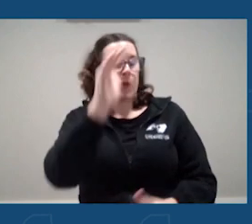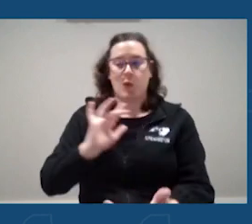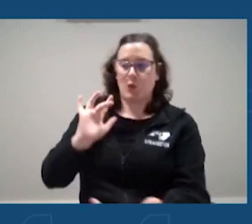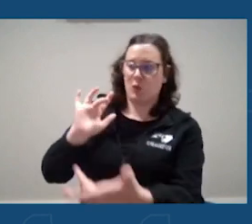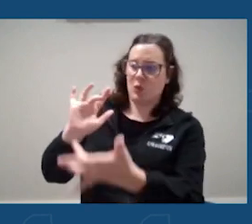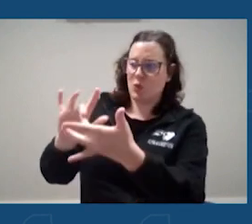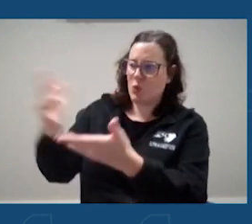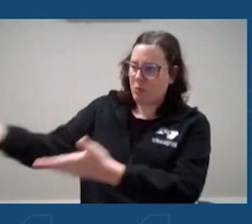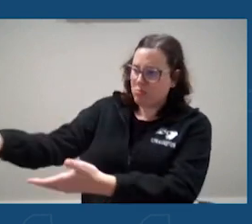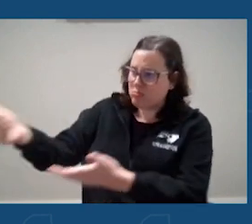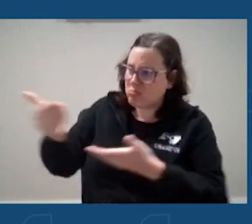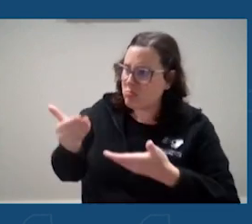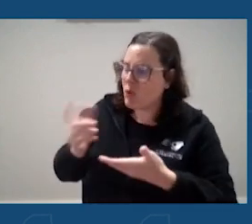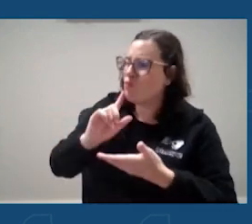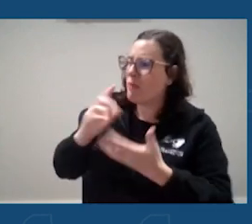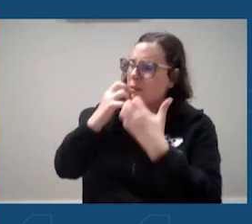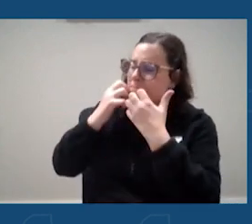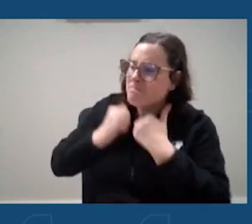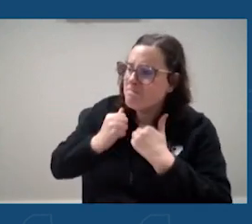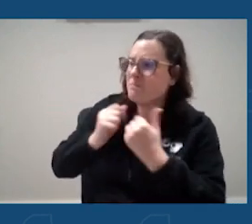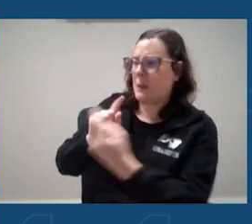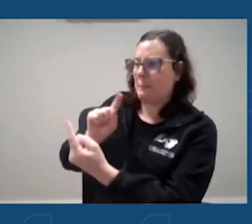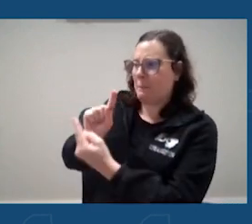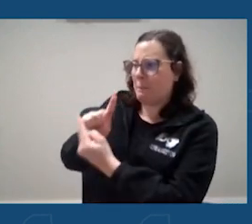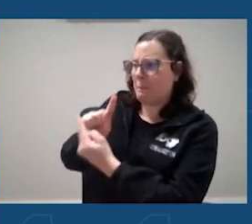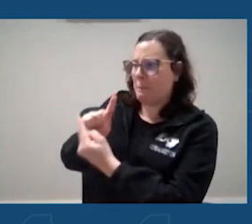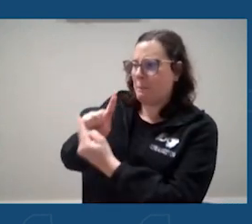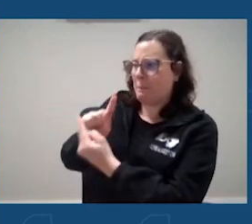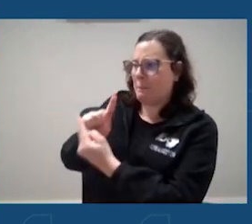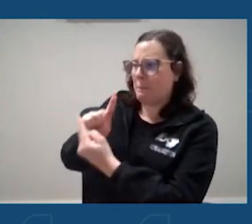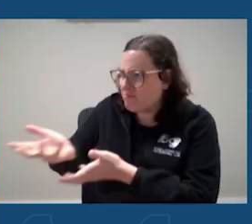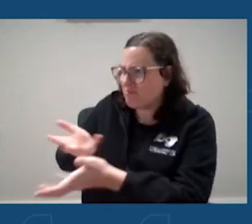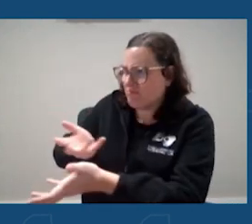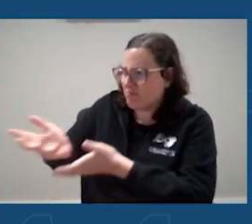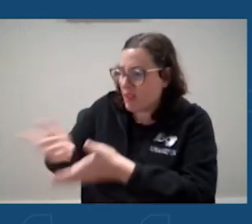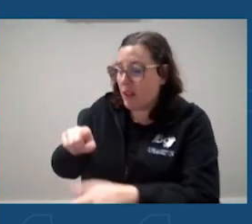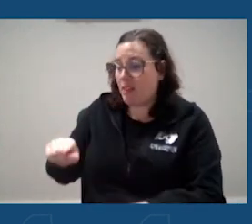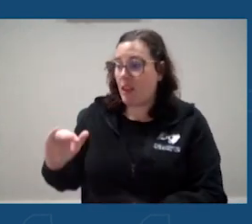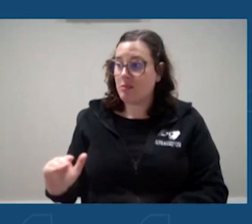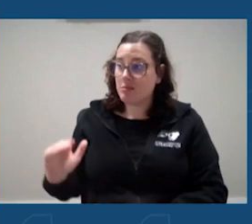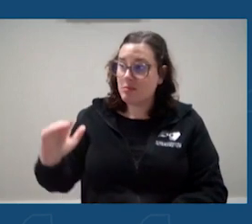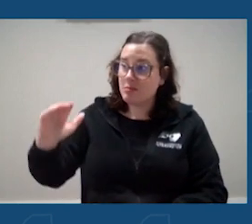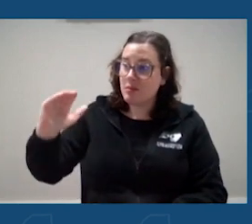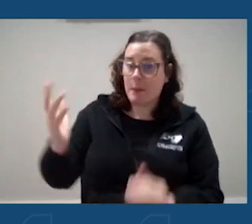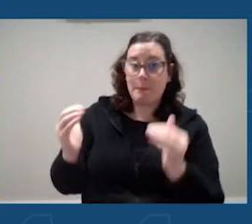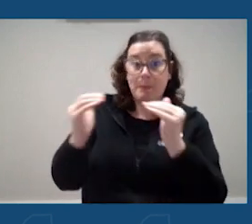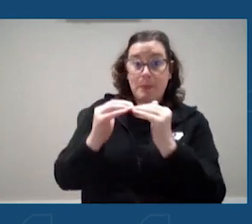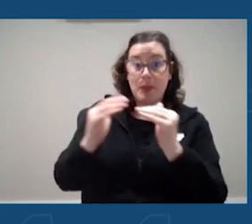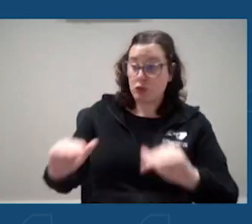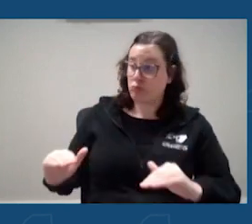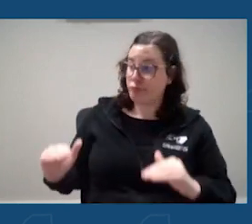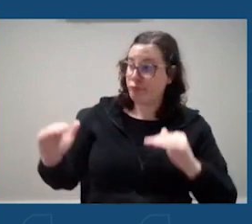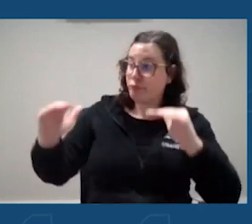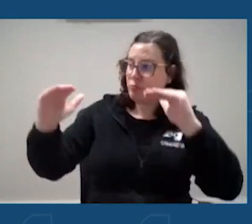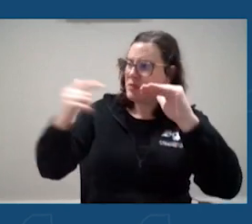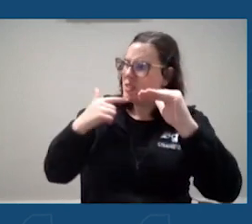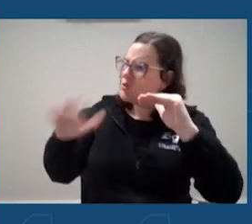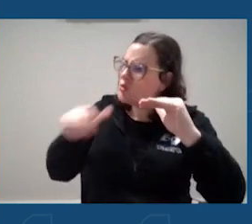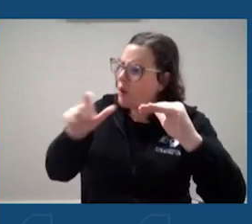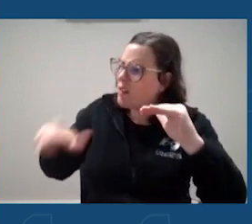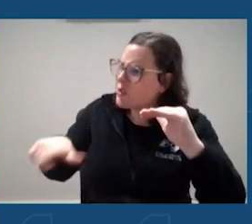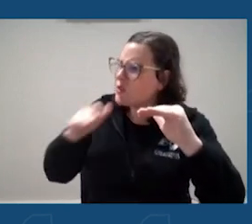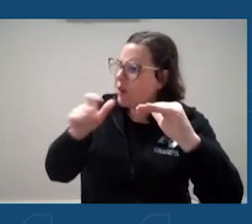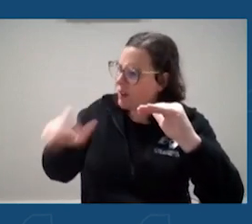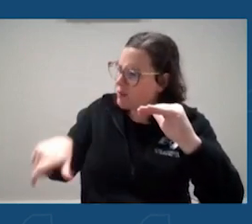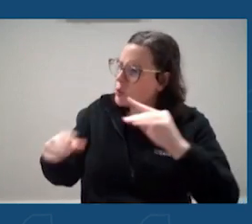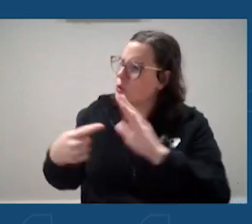in and mentors and that peer counseling as they get older and say, come on, man, you don't have to do that. You don't have to do that. Let me show you another